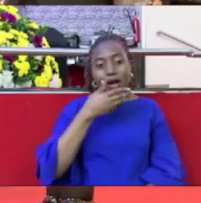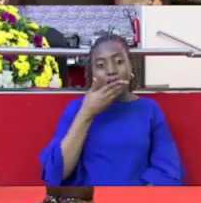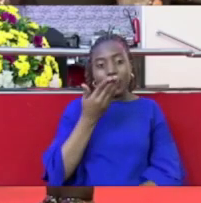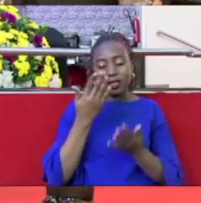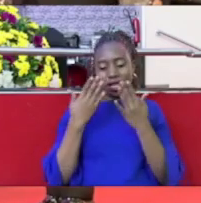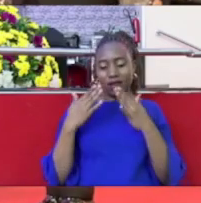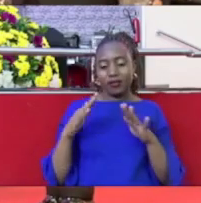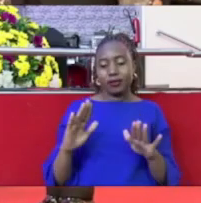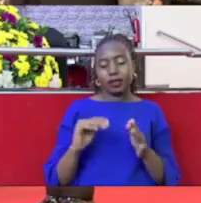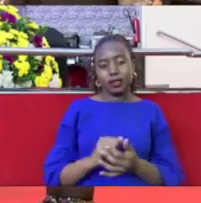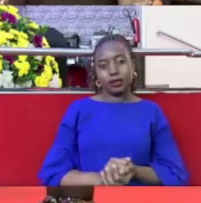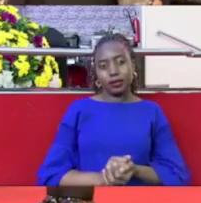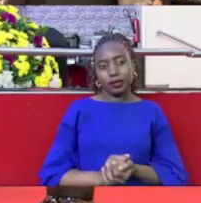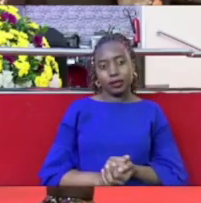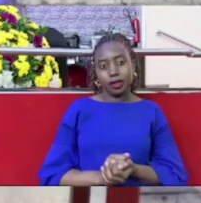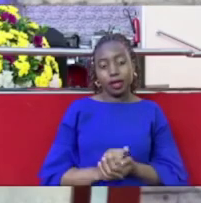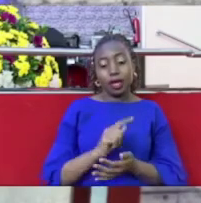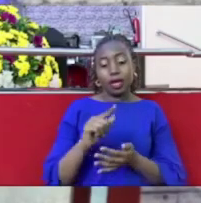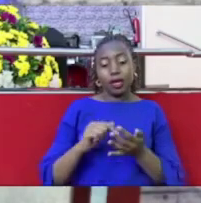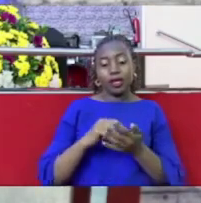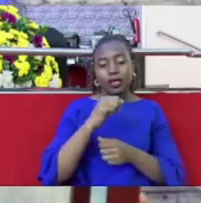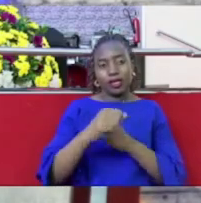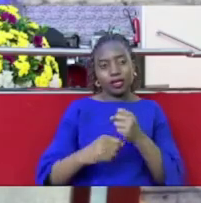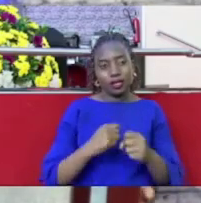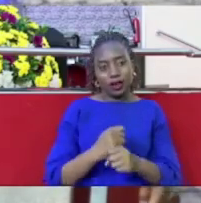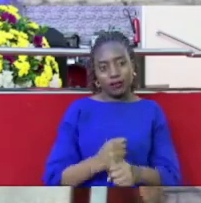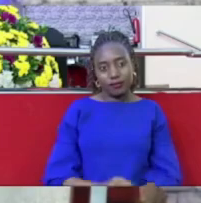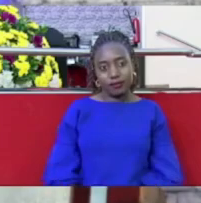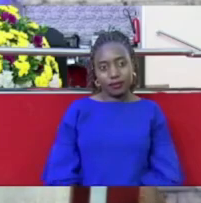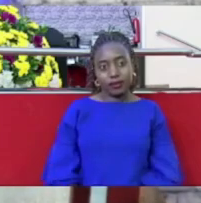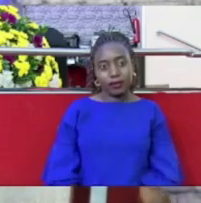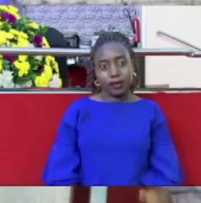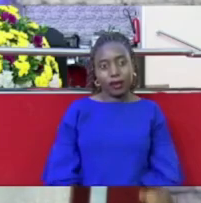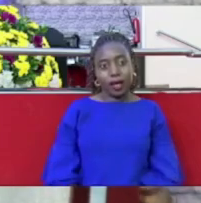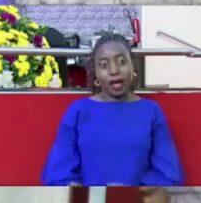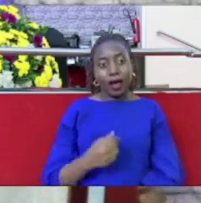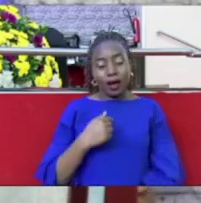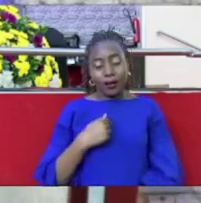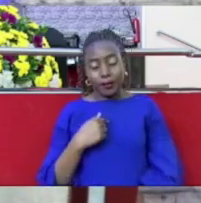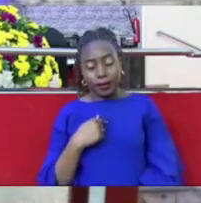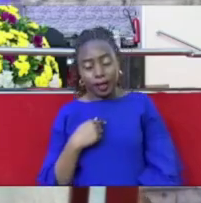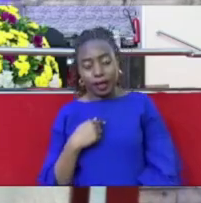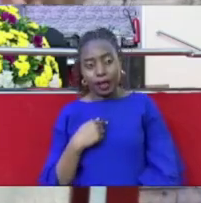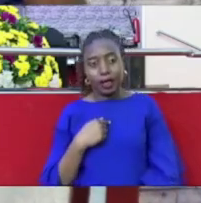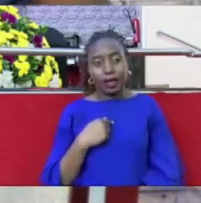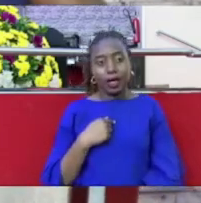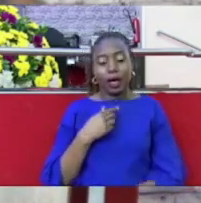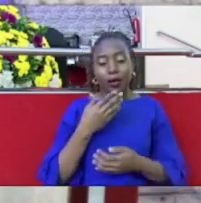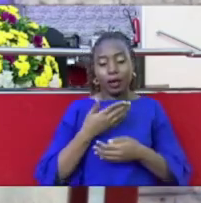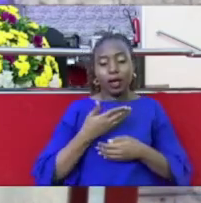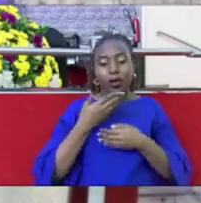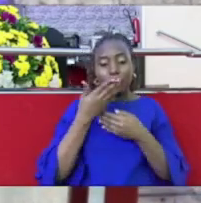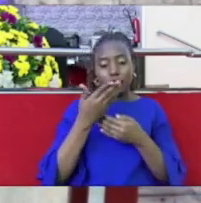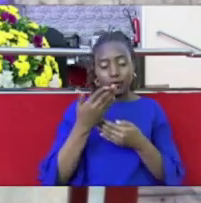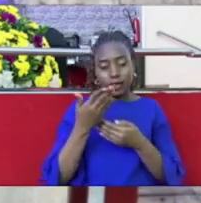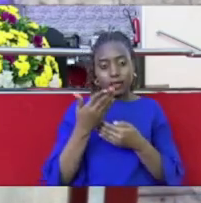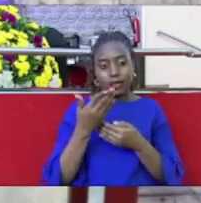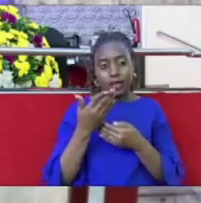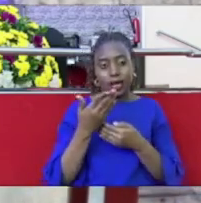year? I want to confess and I want to submit to us this morning. The beauty